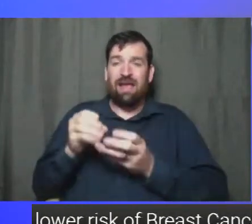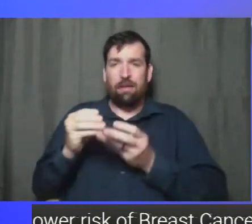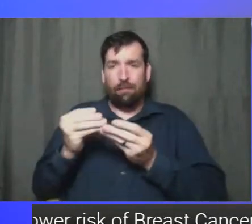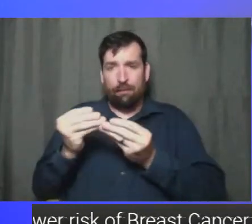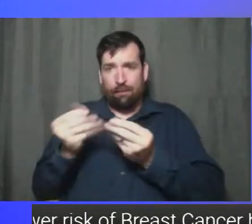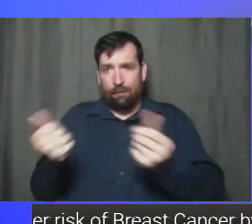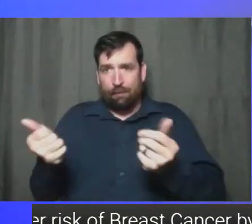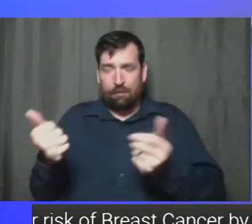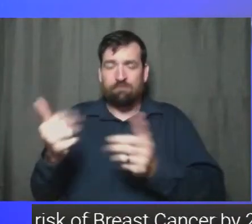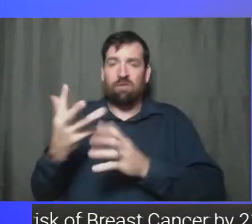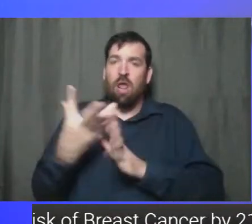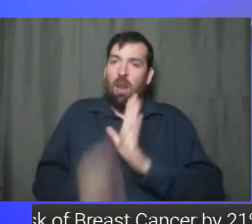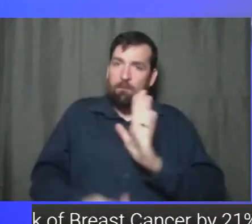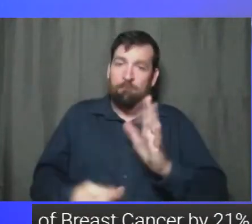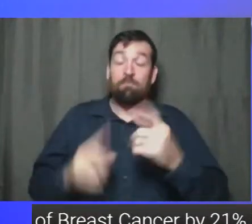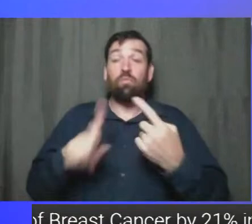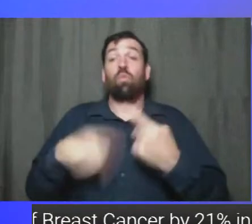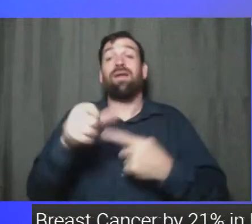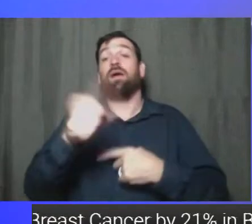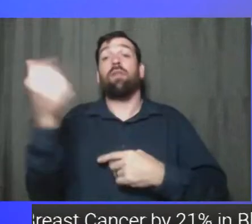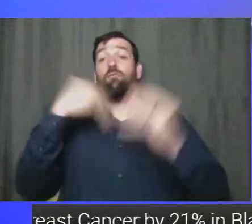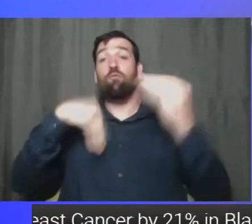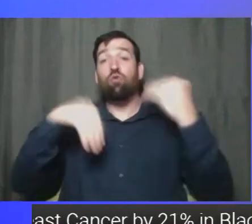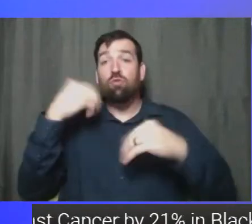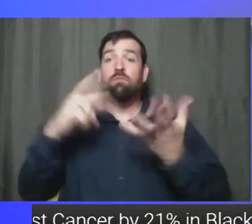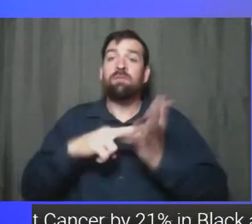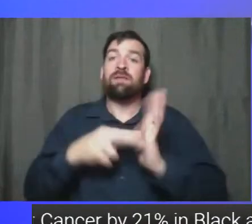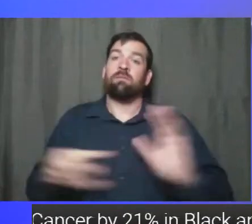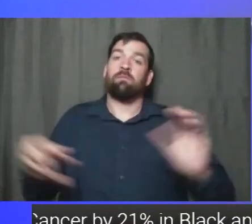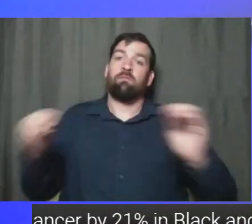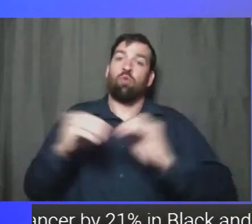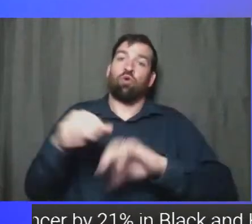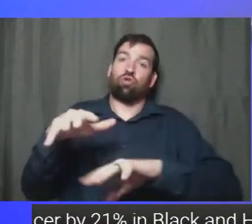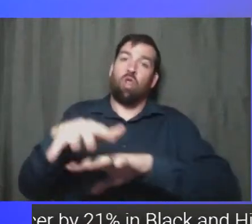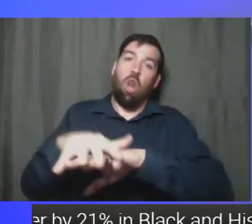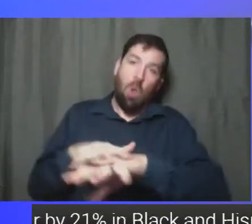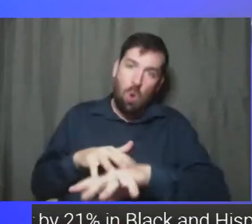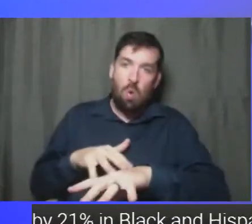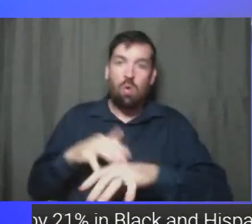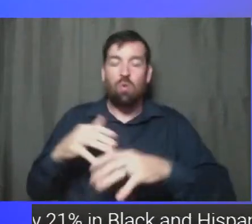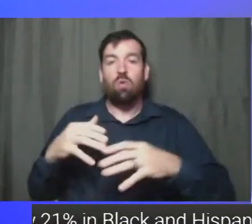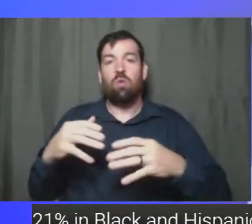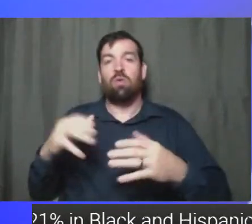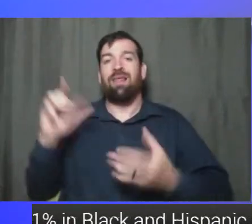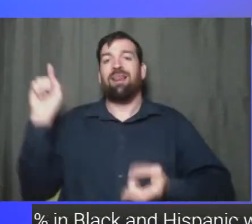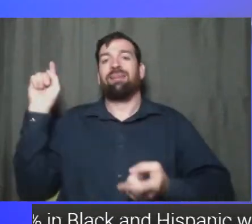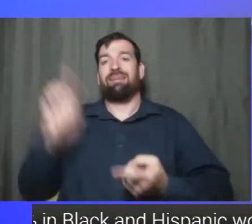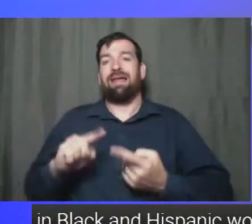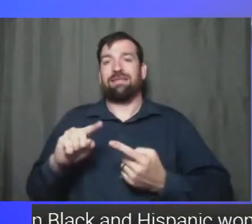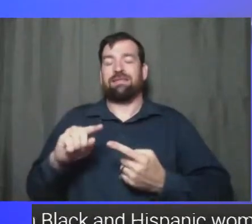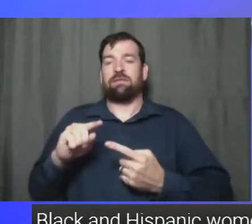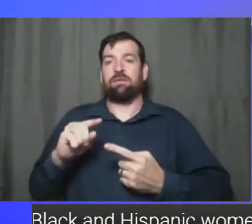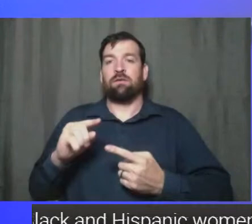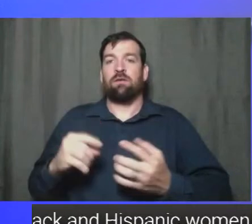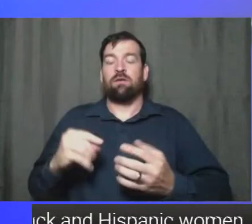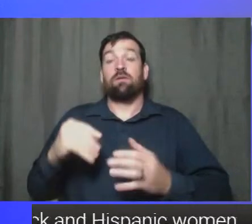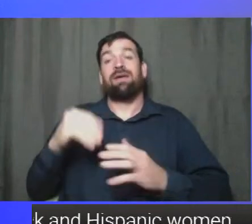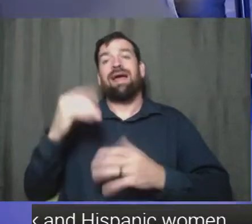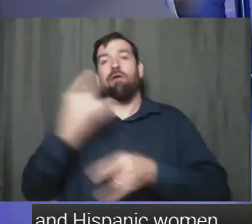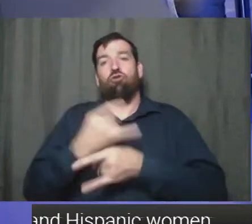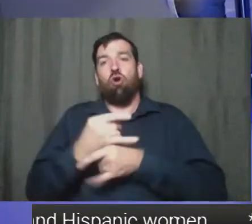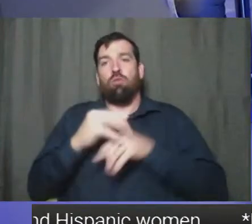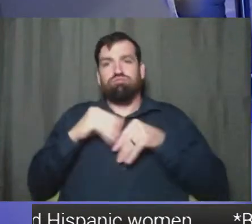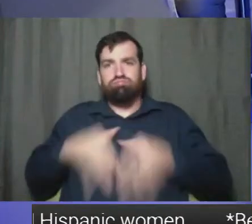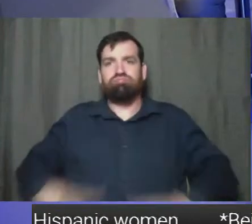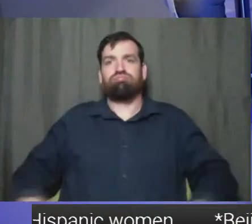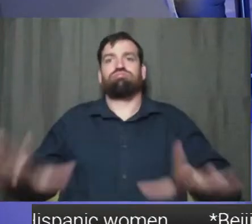other foods in there, it's going to reduce the amount of absorption and slow that down. So you're going to have less of a rush into your system. Do we have any reporter